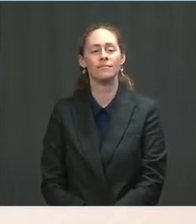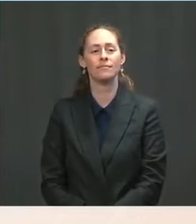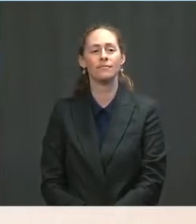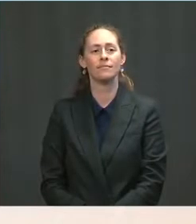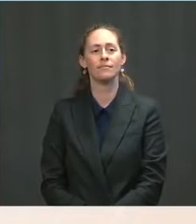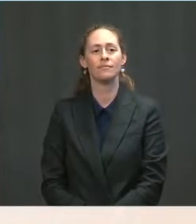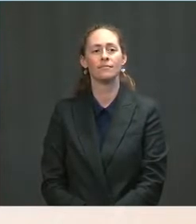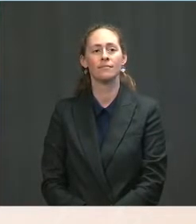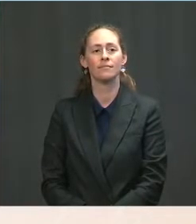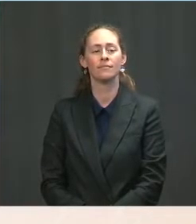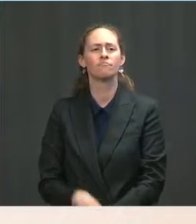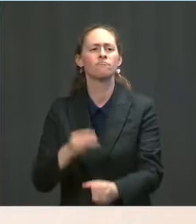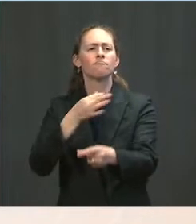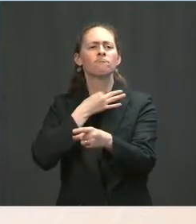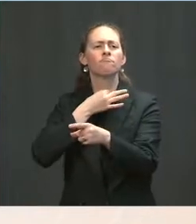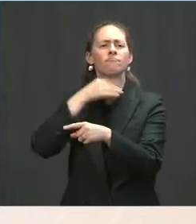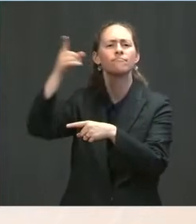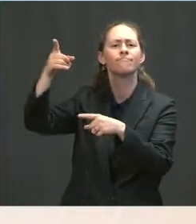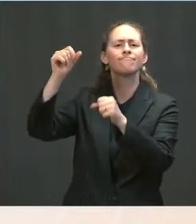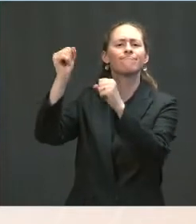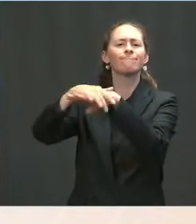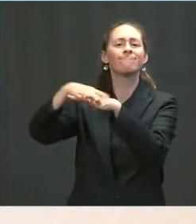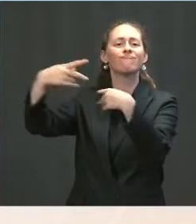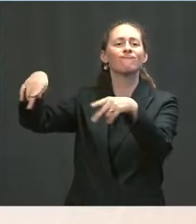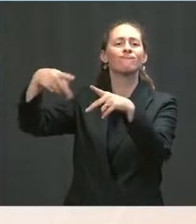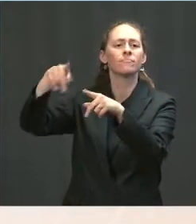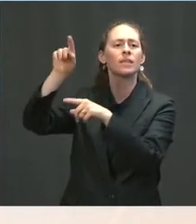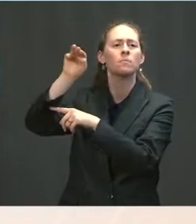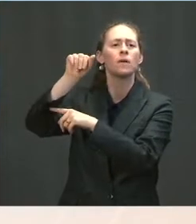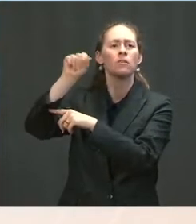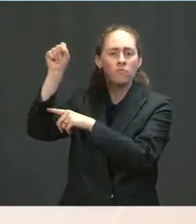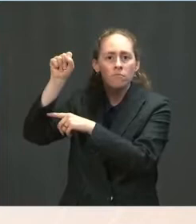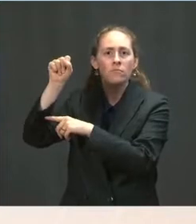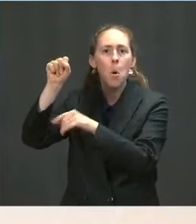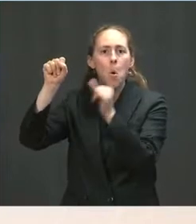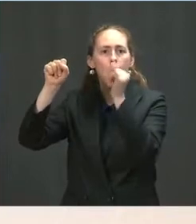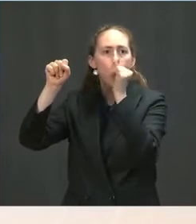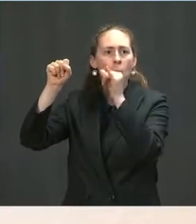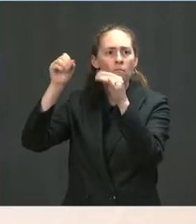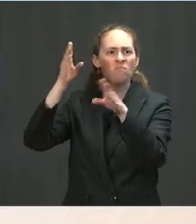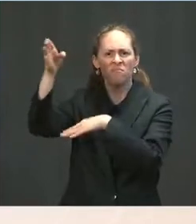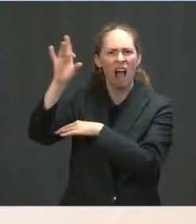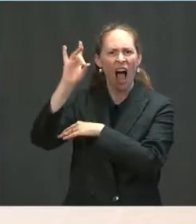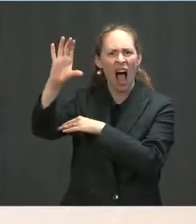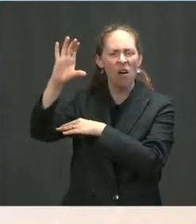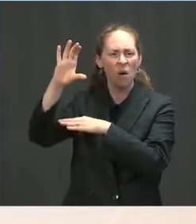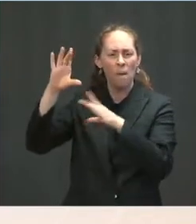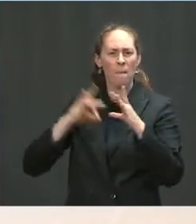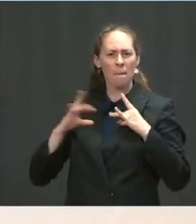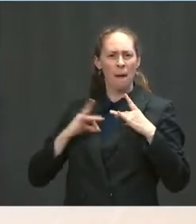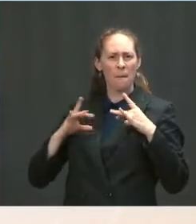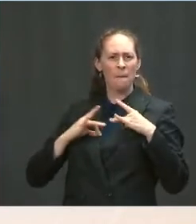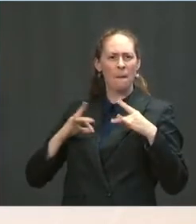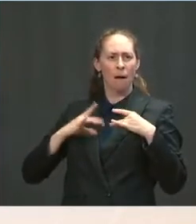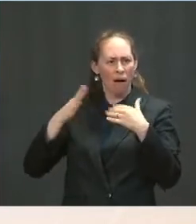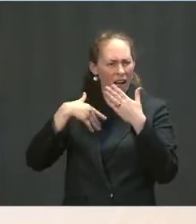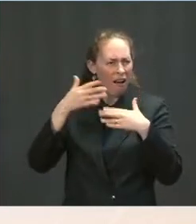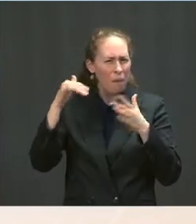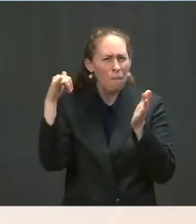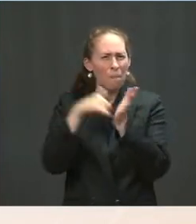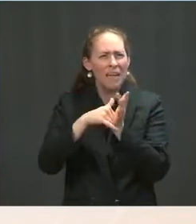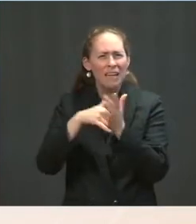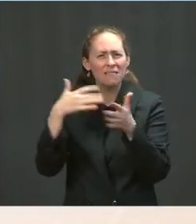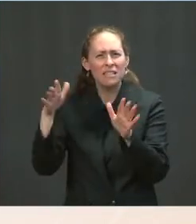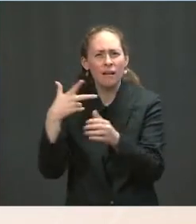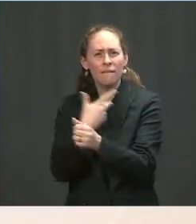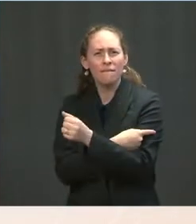800 cases, but 74% of people there fully vaccinated. So doesn't that at least suggest that maybe breakthrough cases